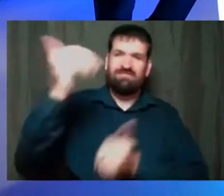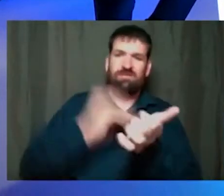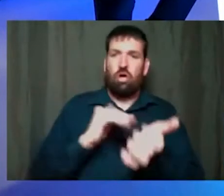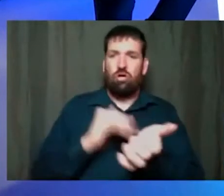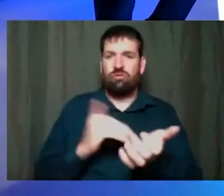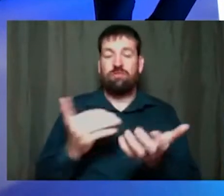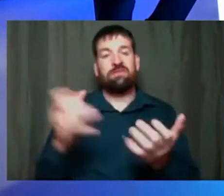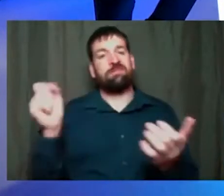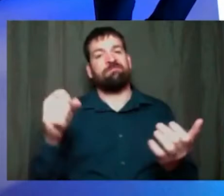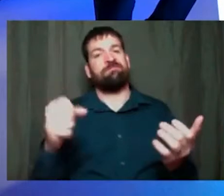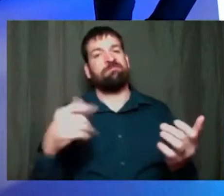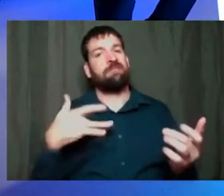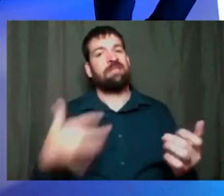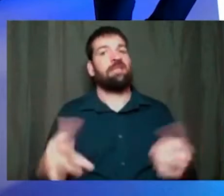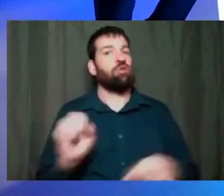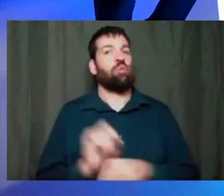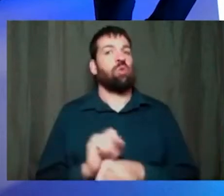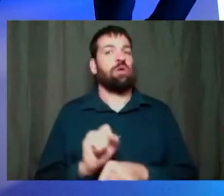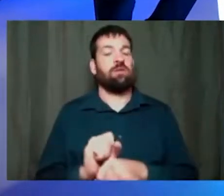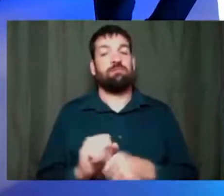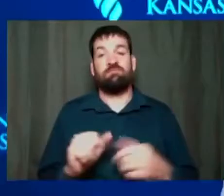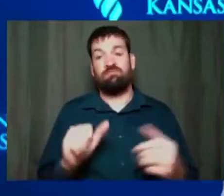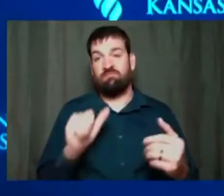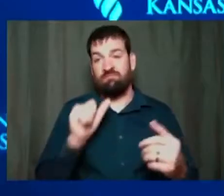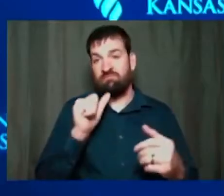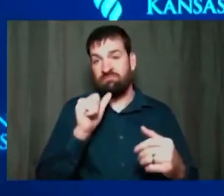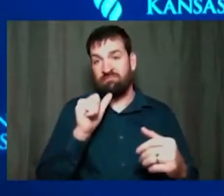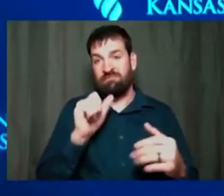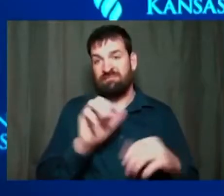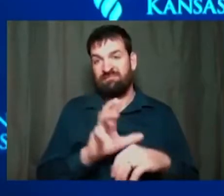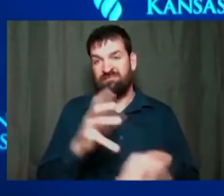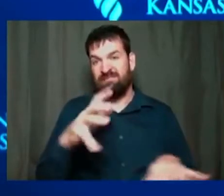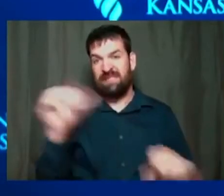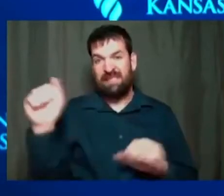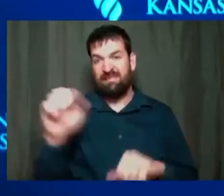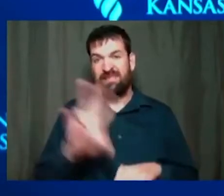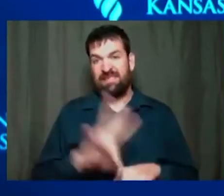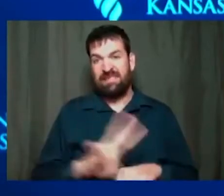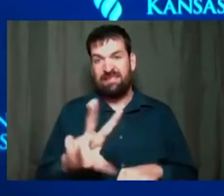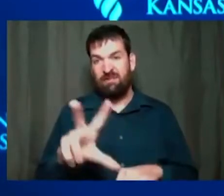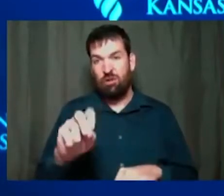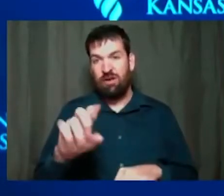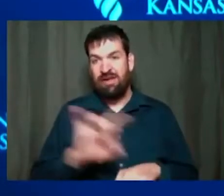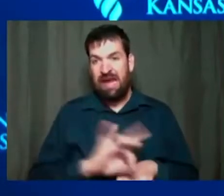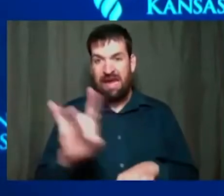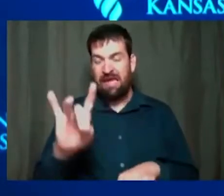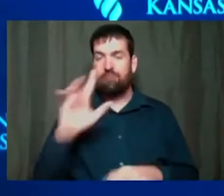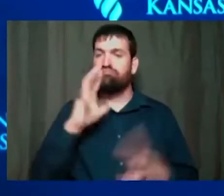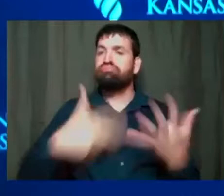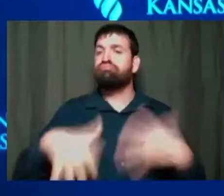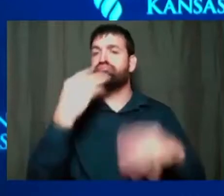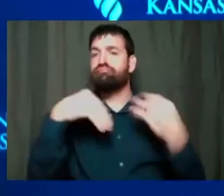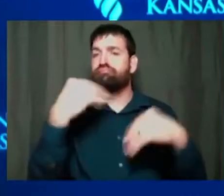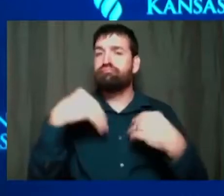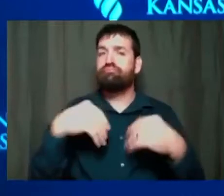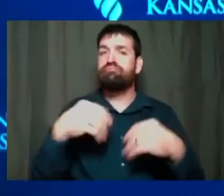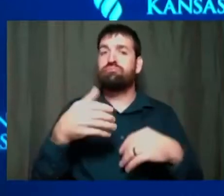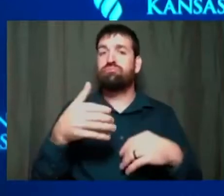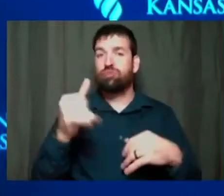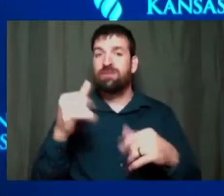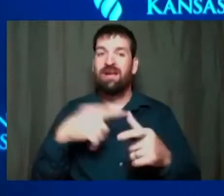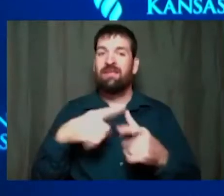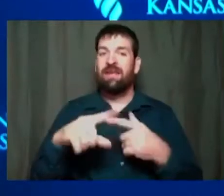work. I don't tend to leave till about 7:30 or 8 at night. I tend to go home, eat some dinner, hang out for a little bit, look at my phone a little bit during dinner, and then I work again for another hour or two at